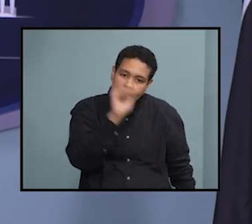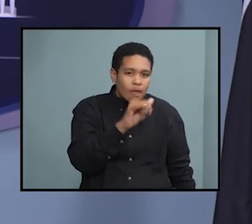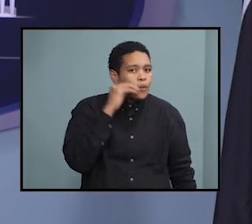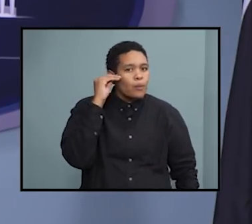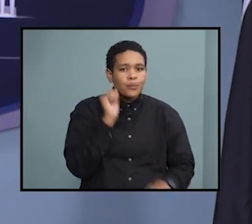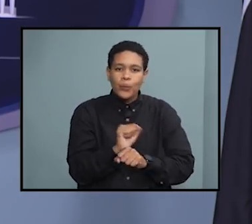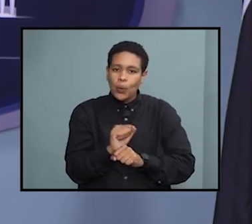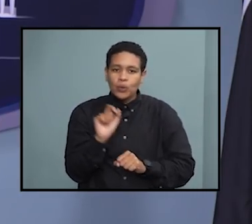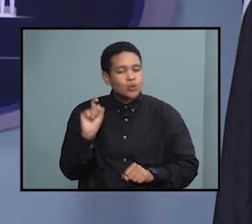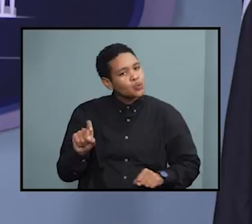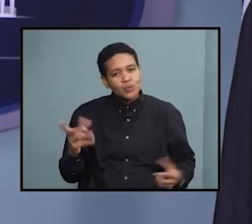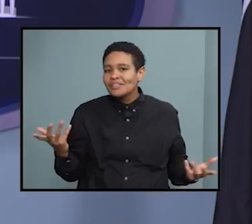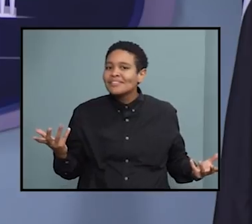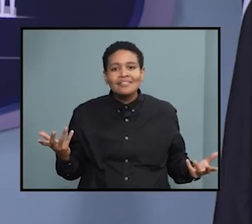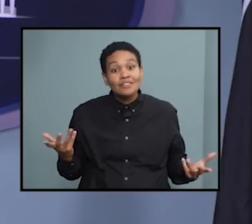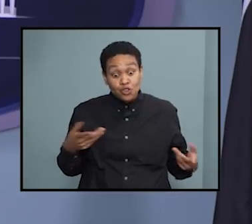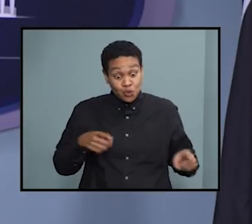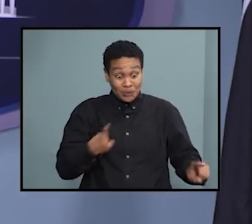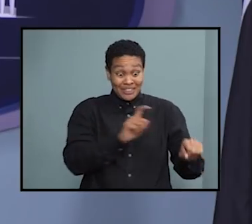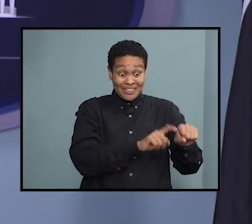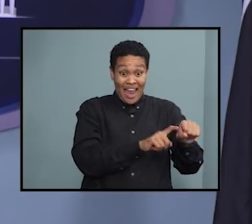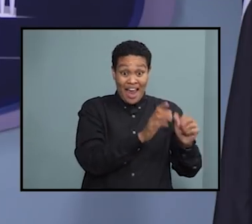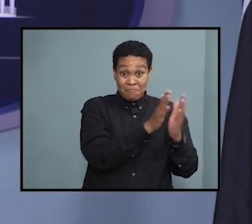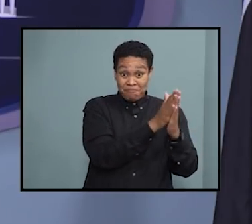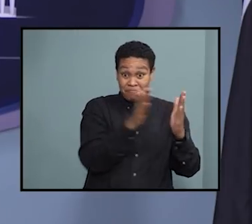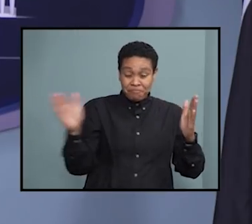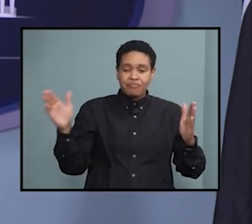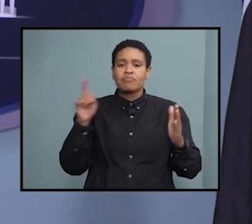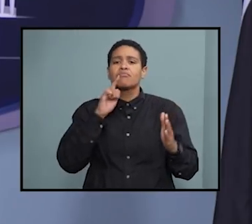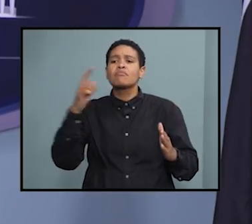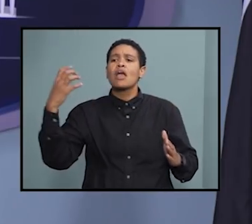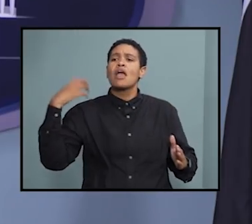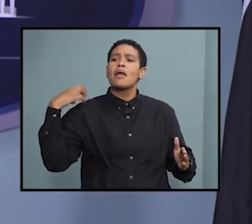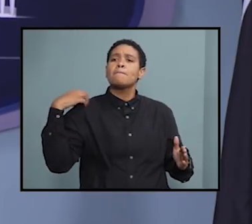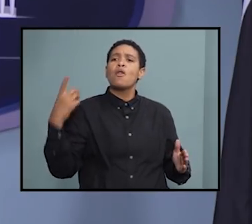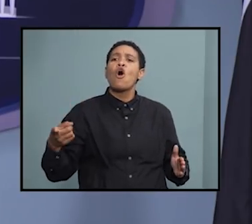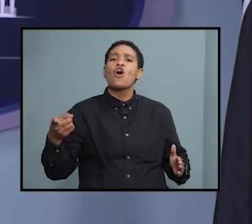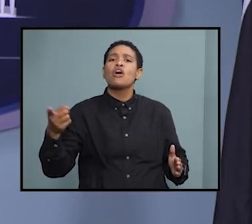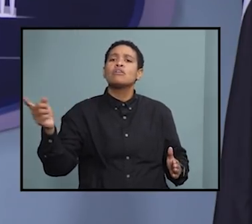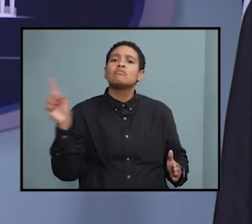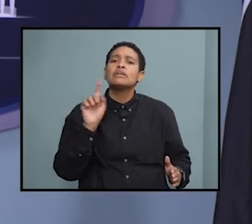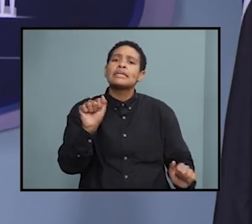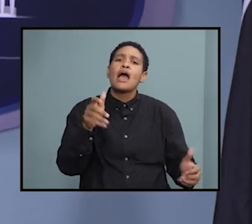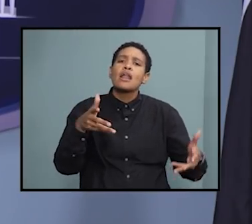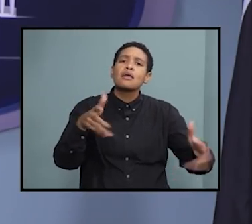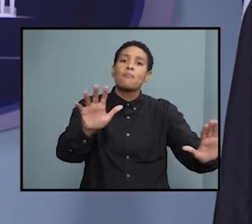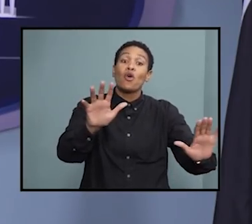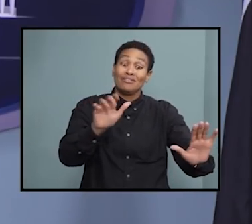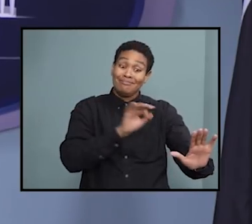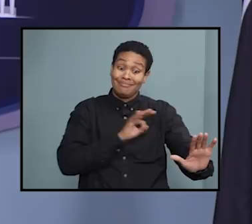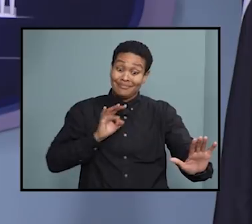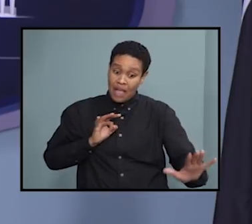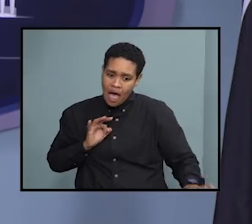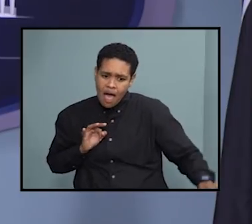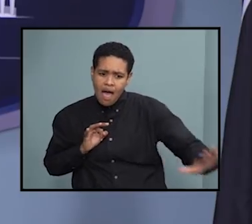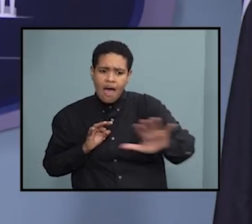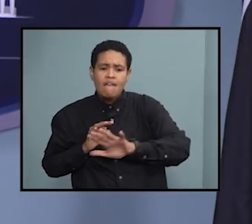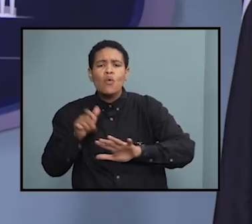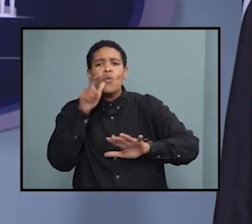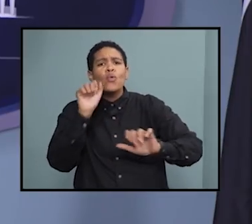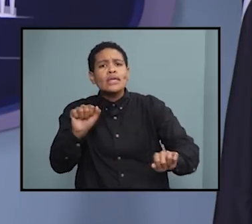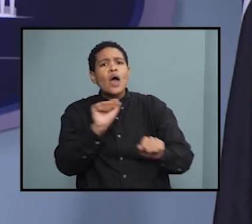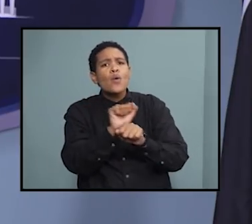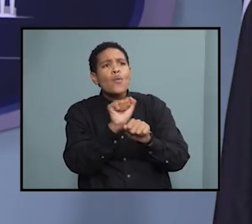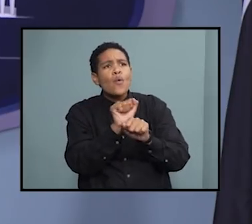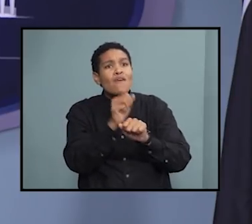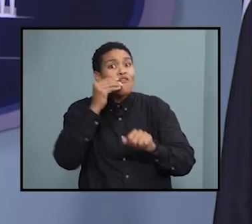home. During that period, an employer may permit the employee who is able to work